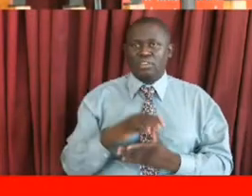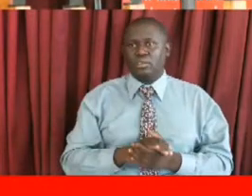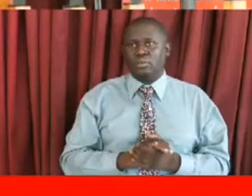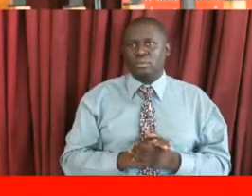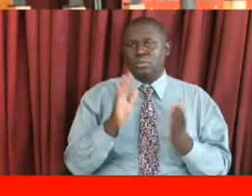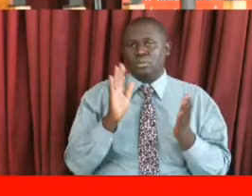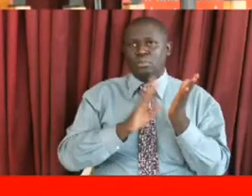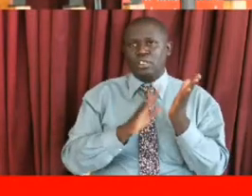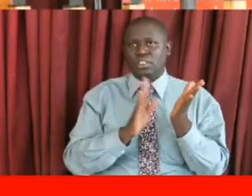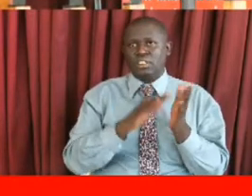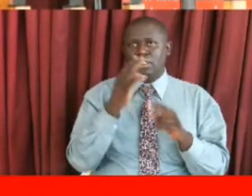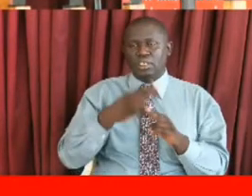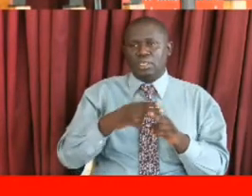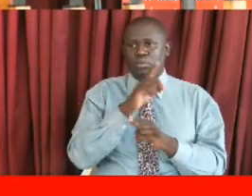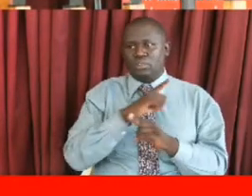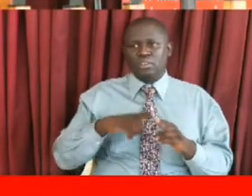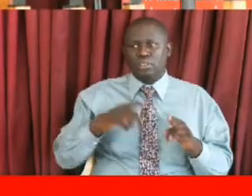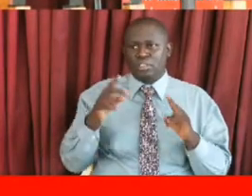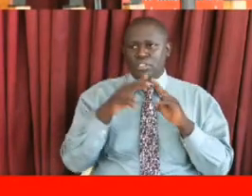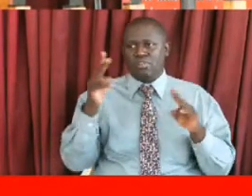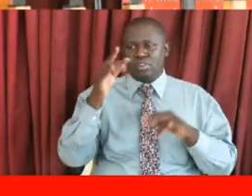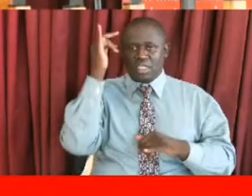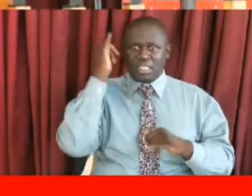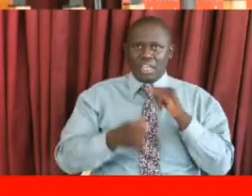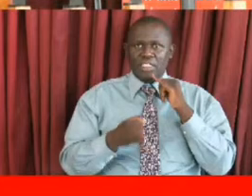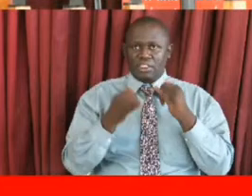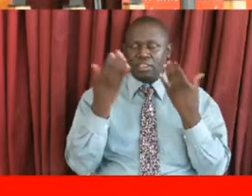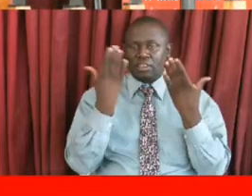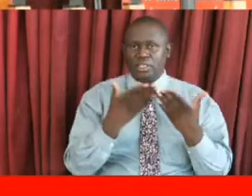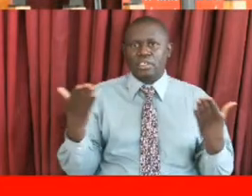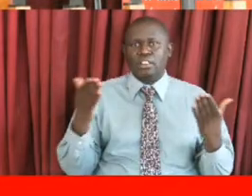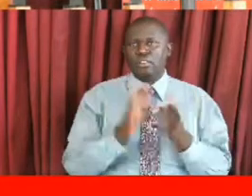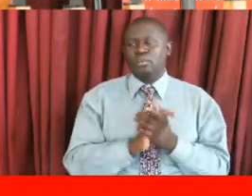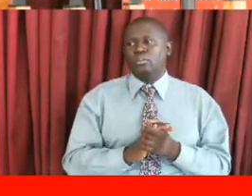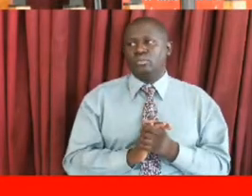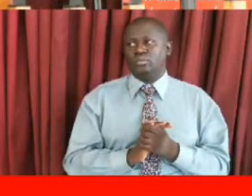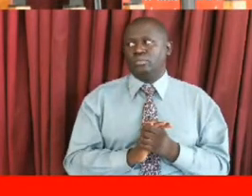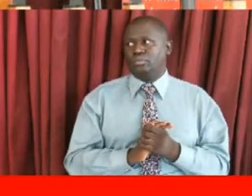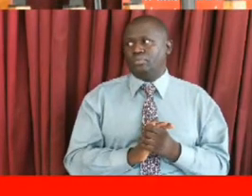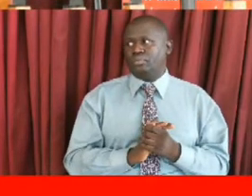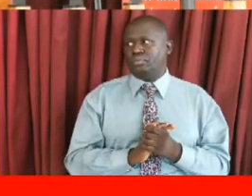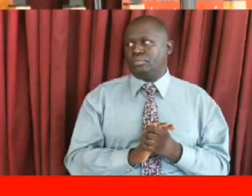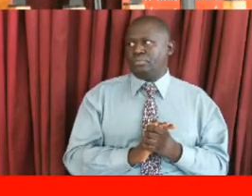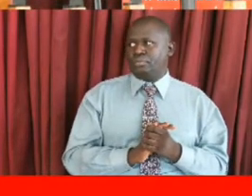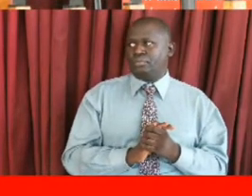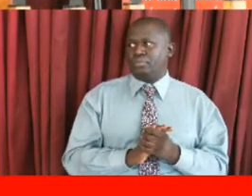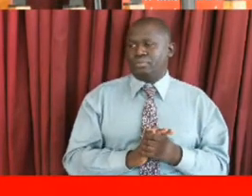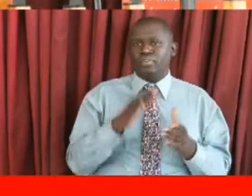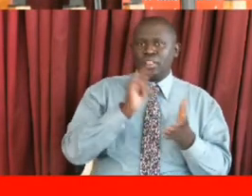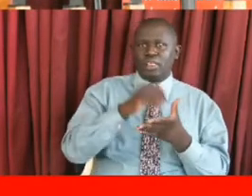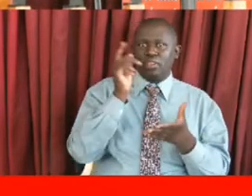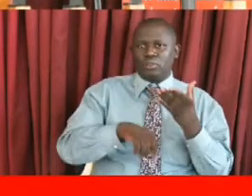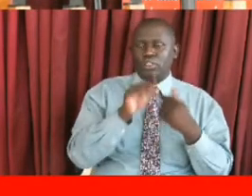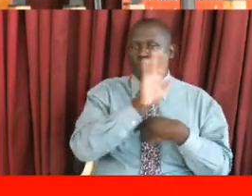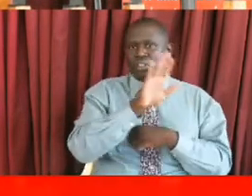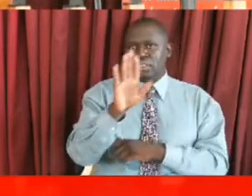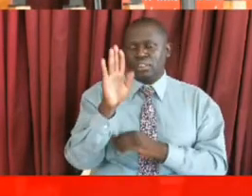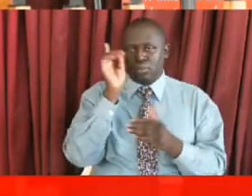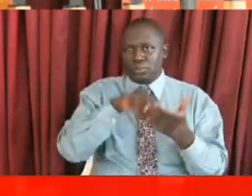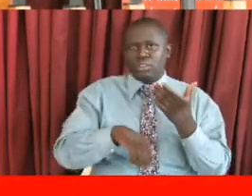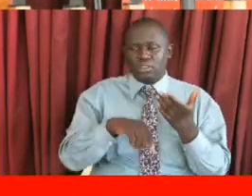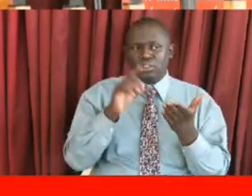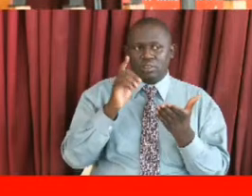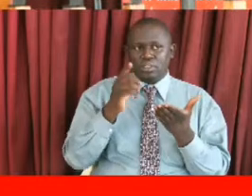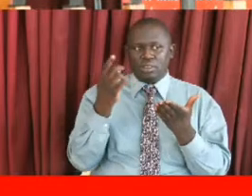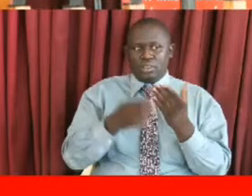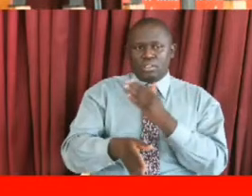the Lord the very last thing it is his divine presence